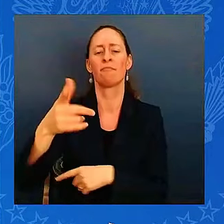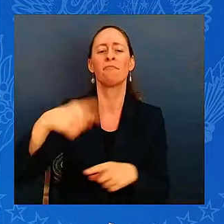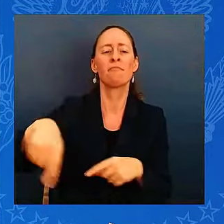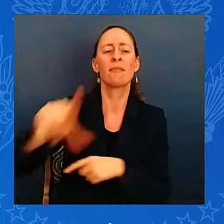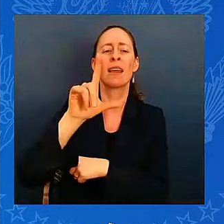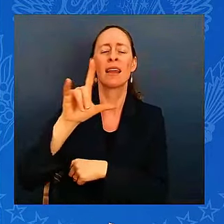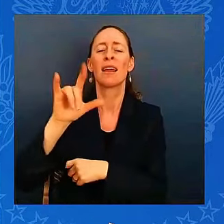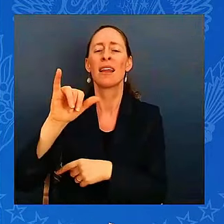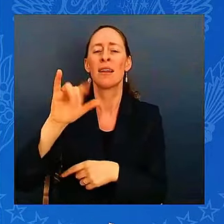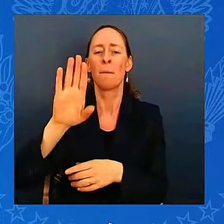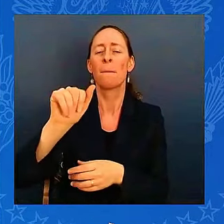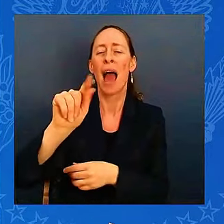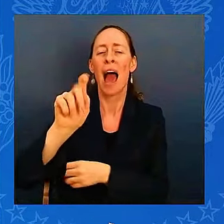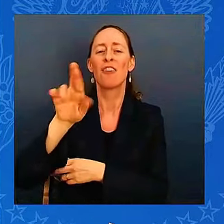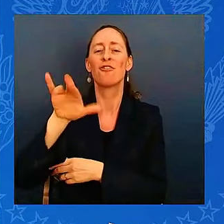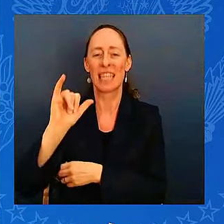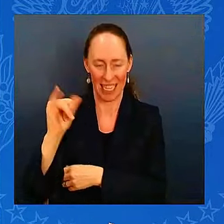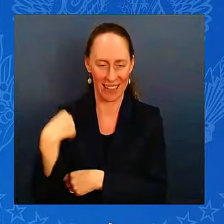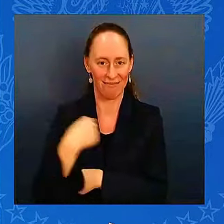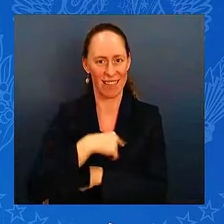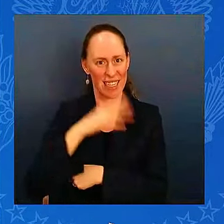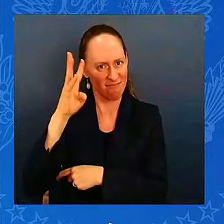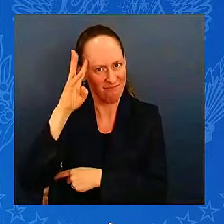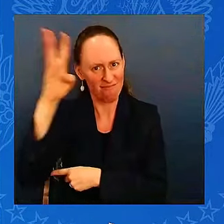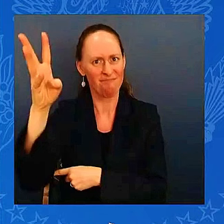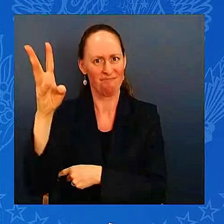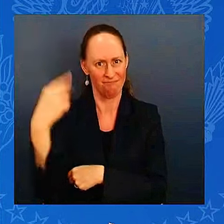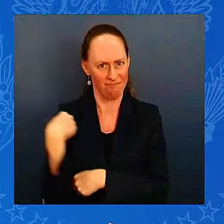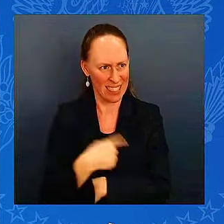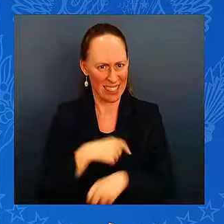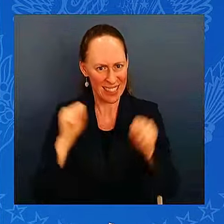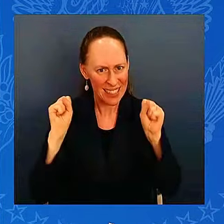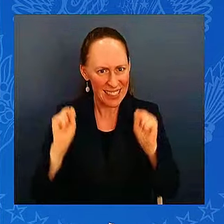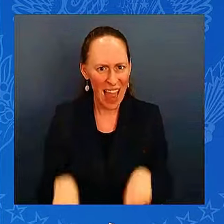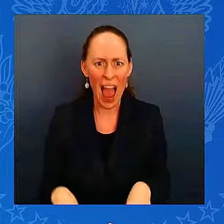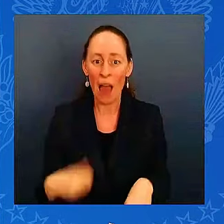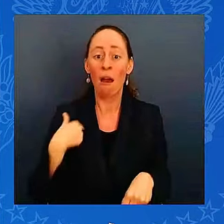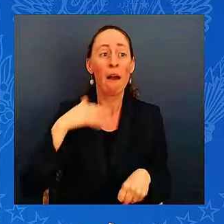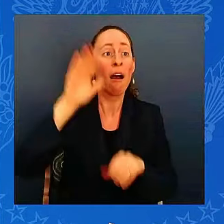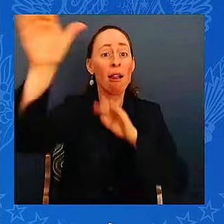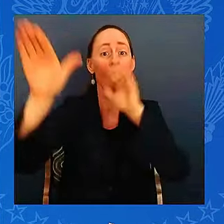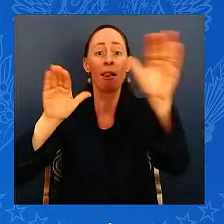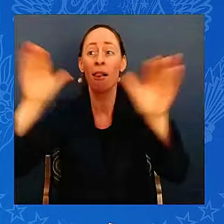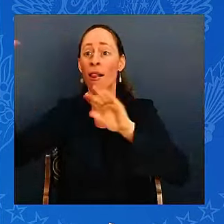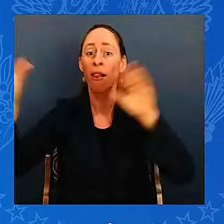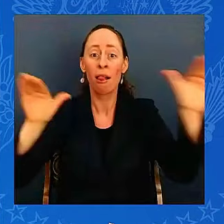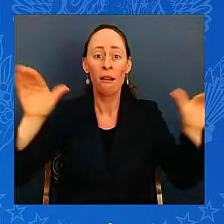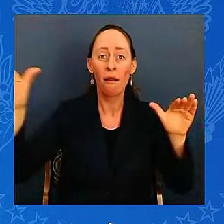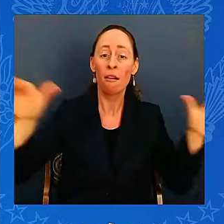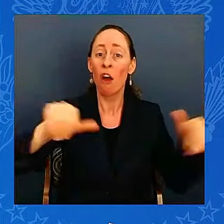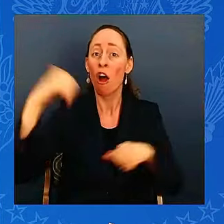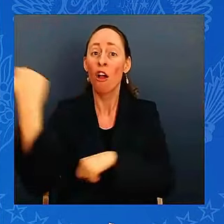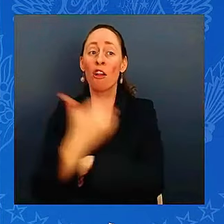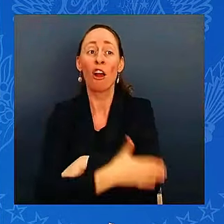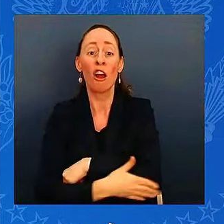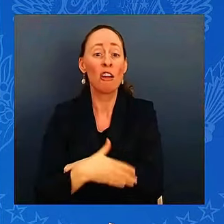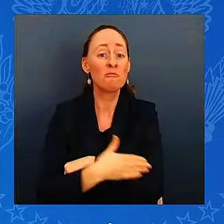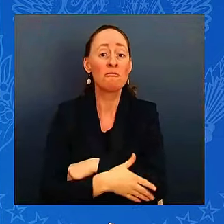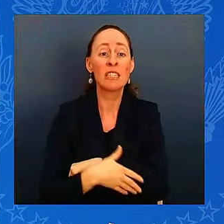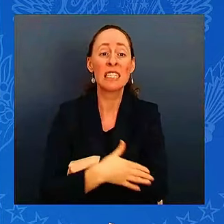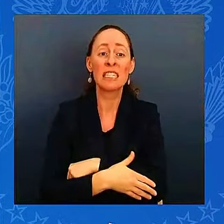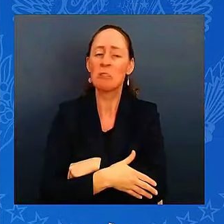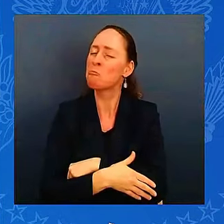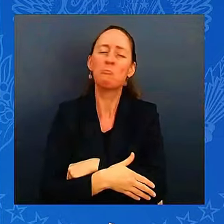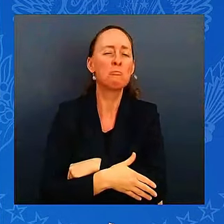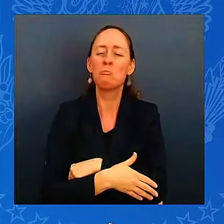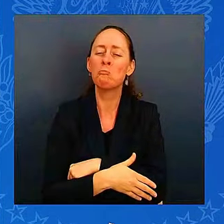vehicles and the grid. But when Kamala and I came to office, America was barely making any any of these batteries. All other countries are commercializing